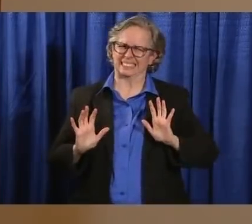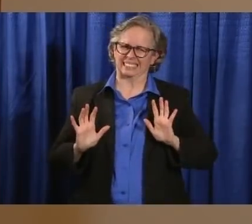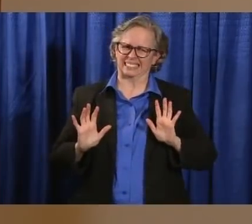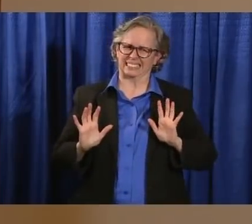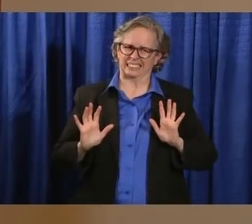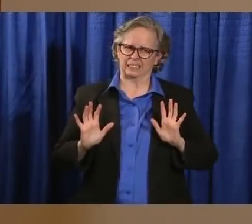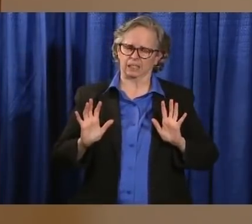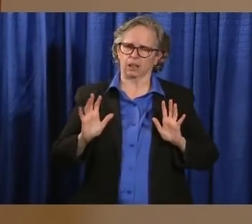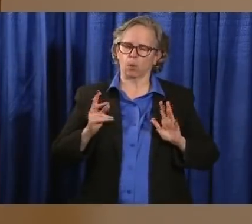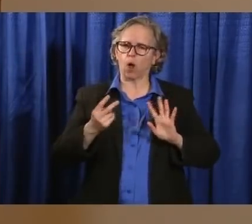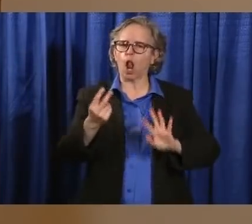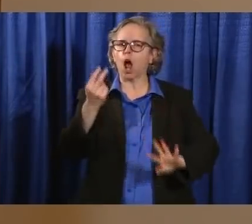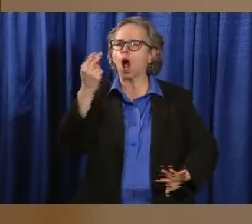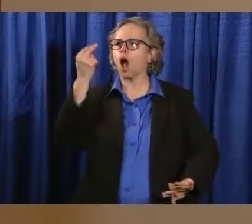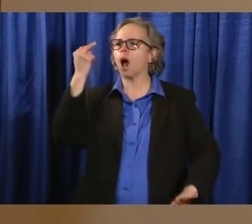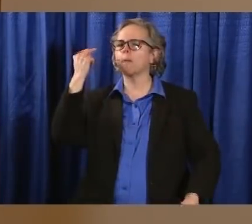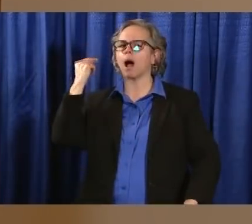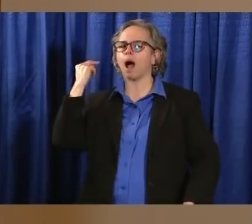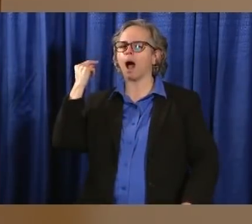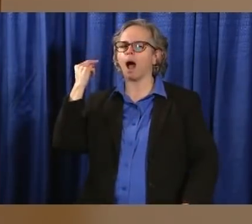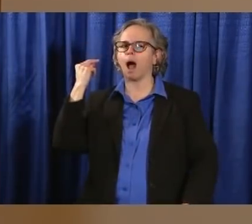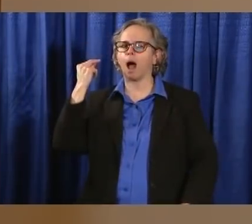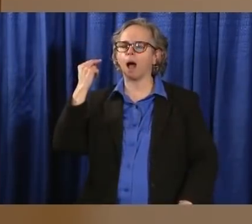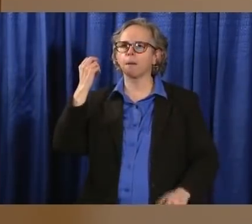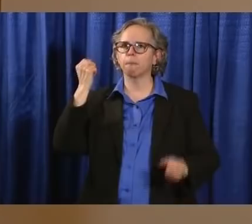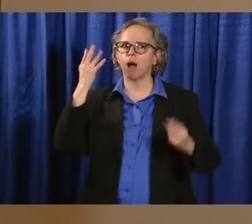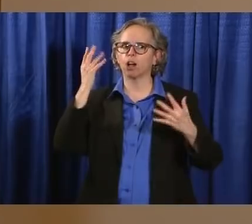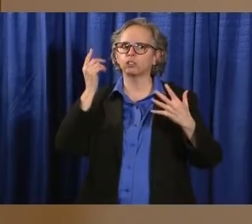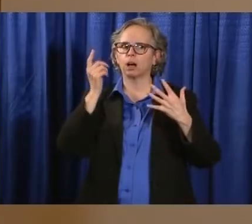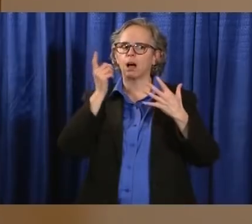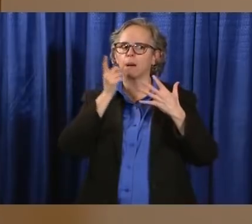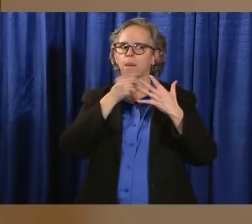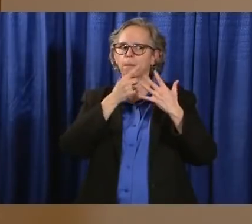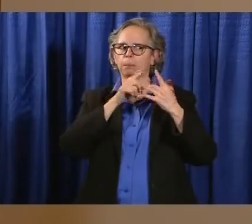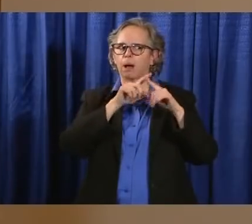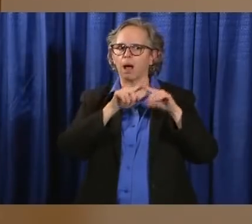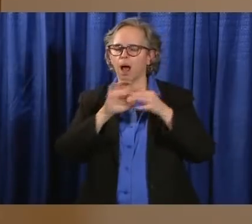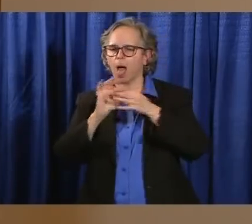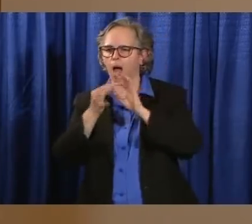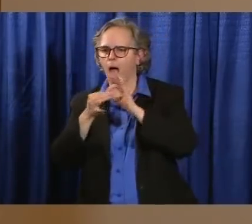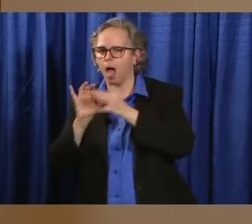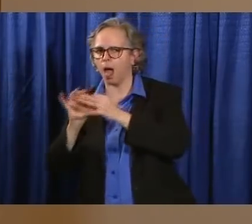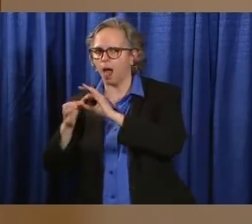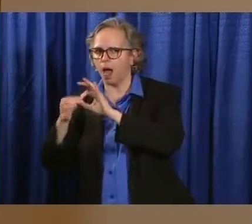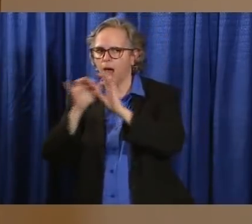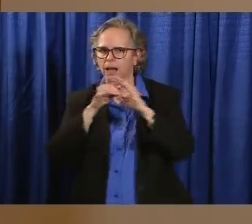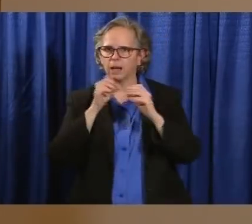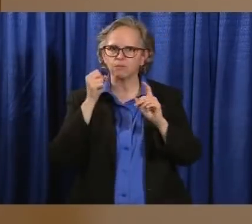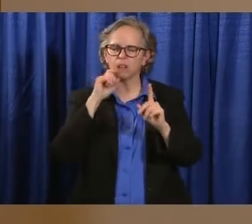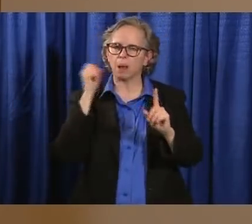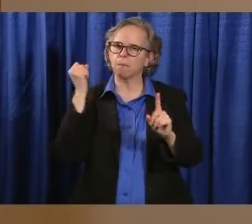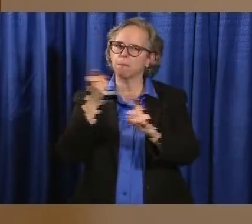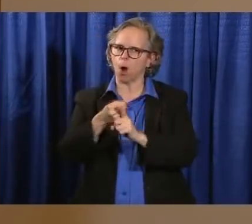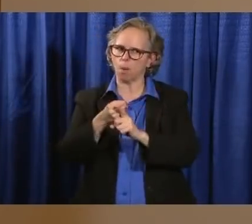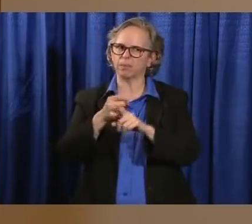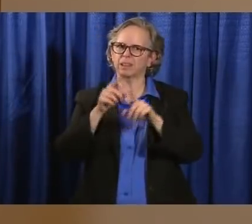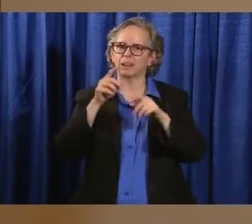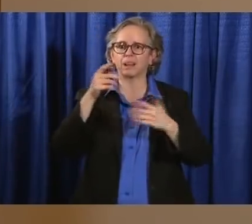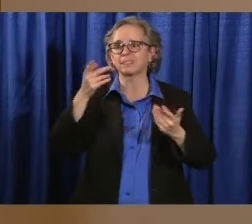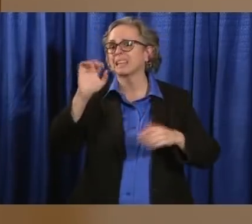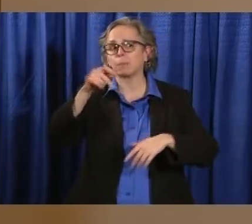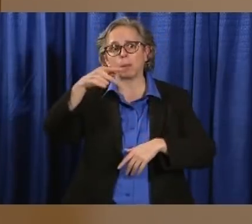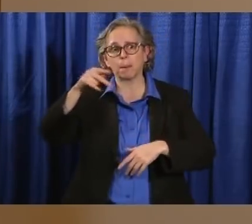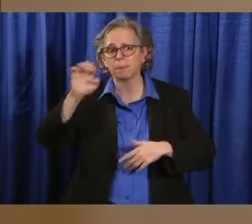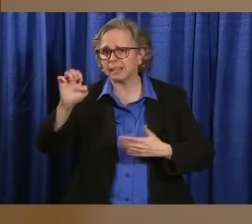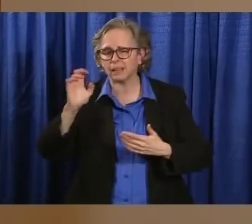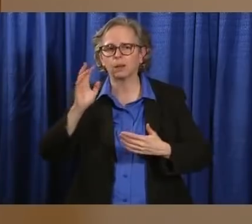many confounding, interrelated things that affected testing and PPE and everything. But